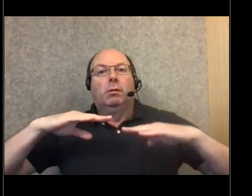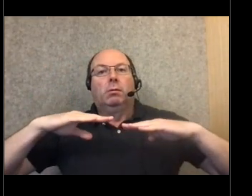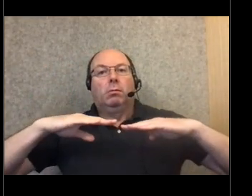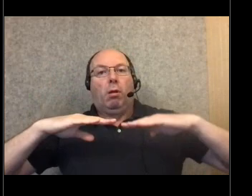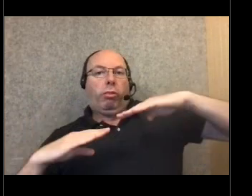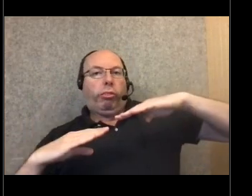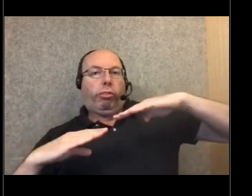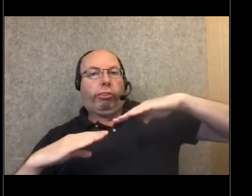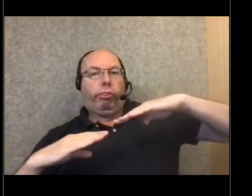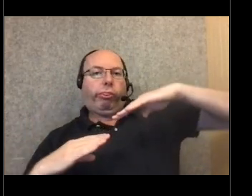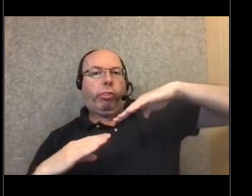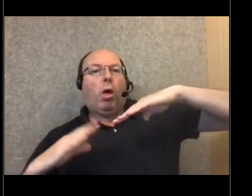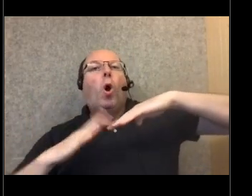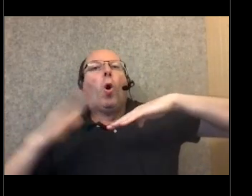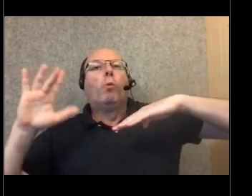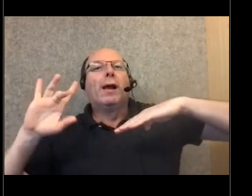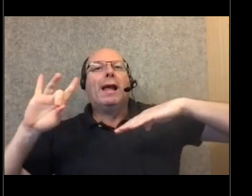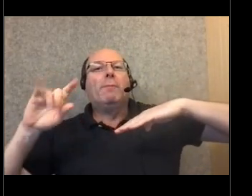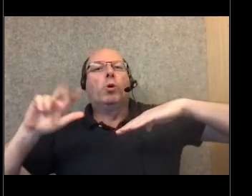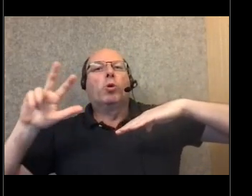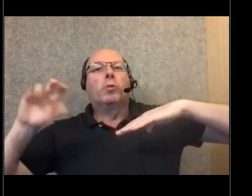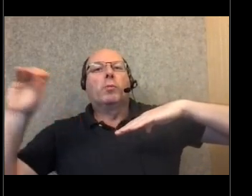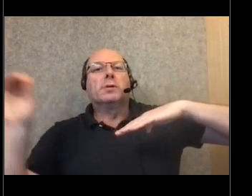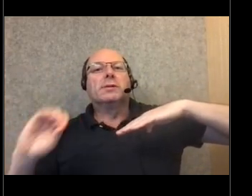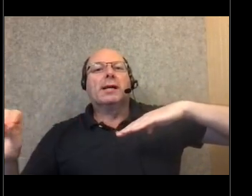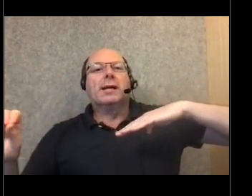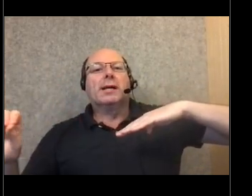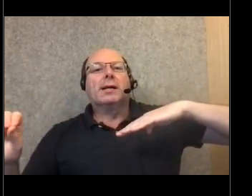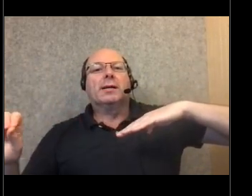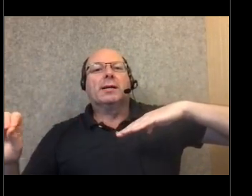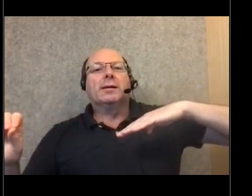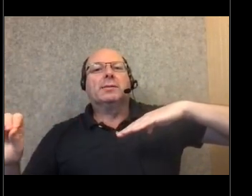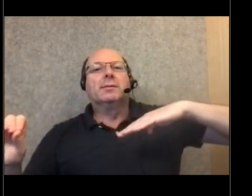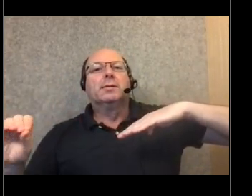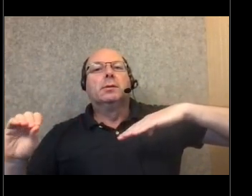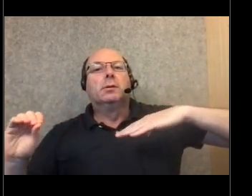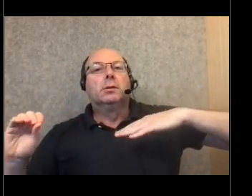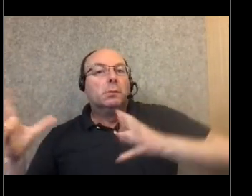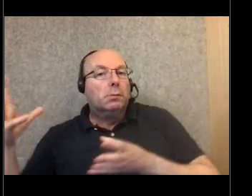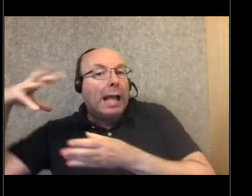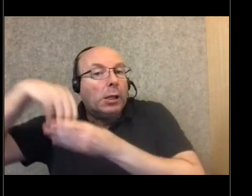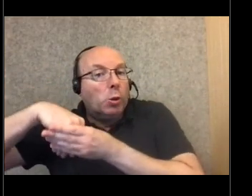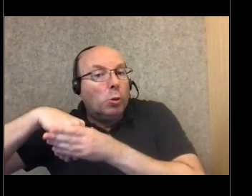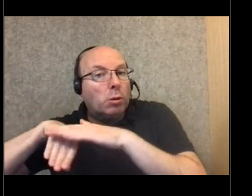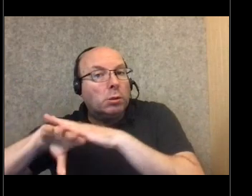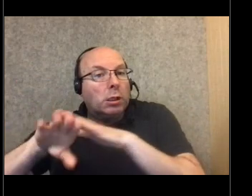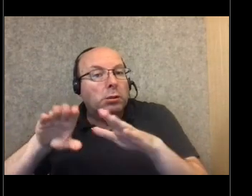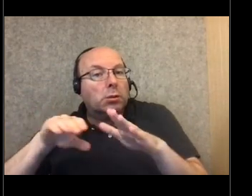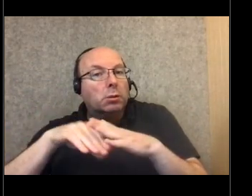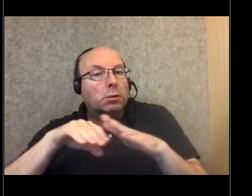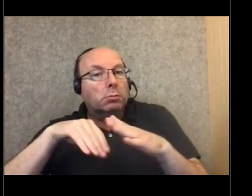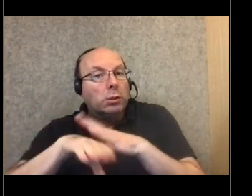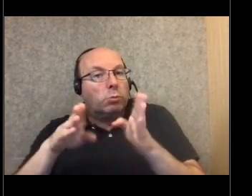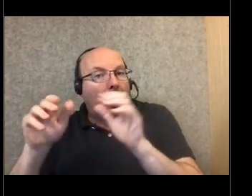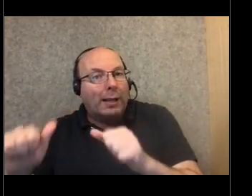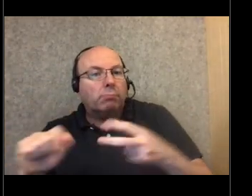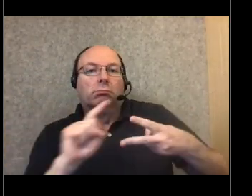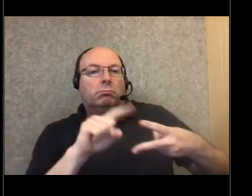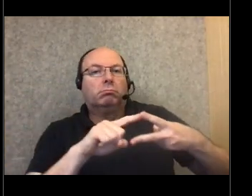8.33% blank be part of an accessible route. The first answer option is